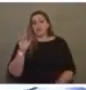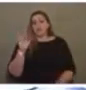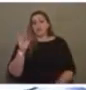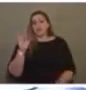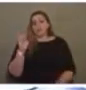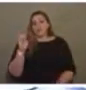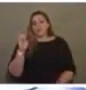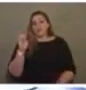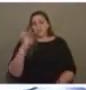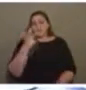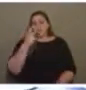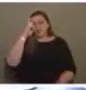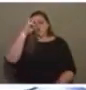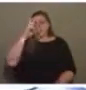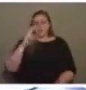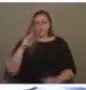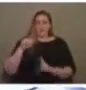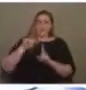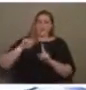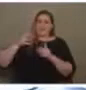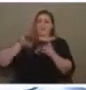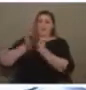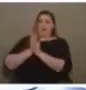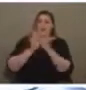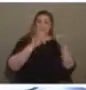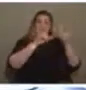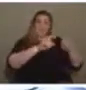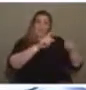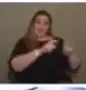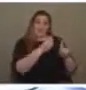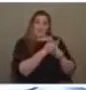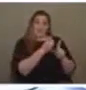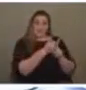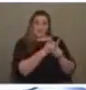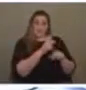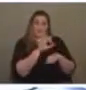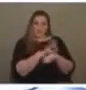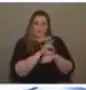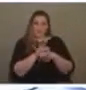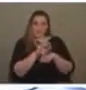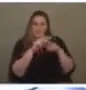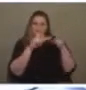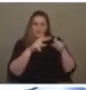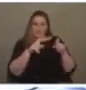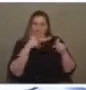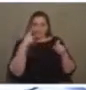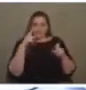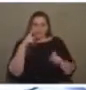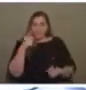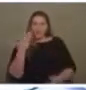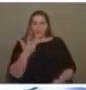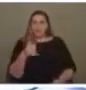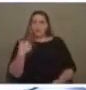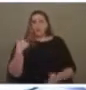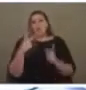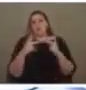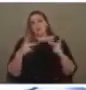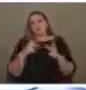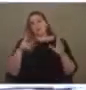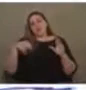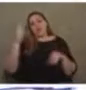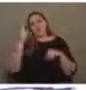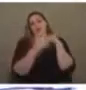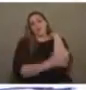look at, first, the test itself, and second, you have to look at the production function of the test score. right? So if you have a place that has a much